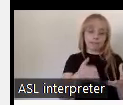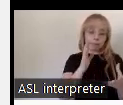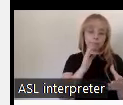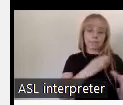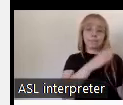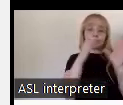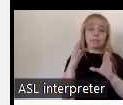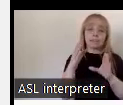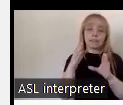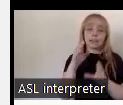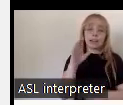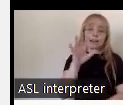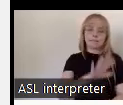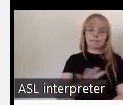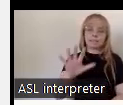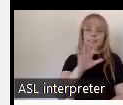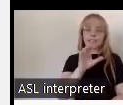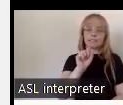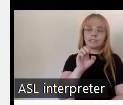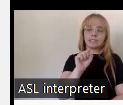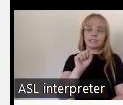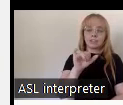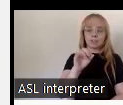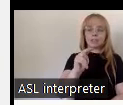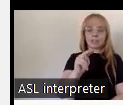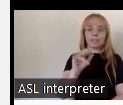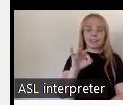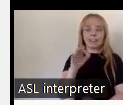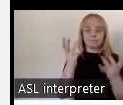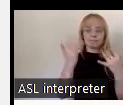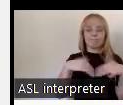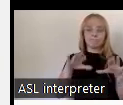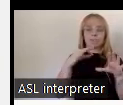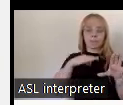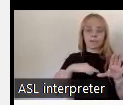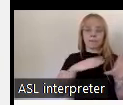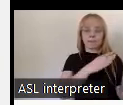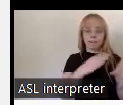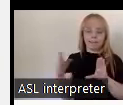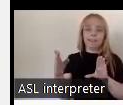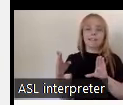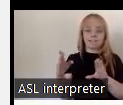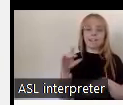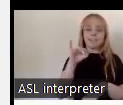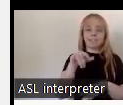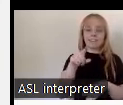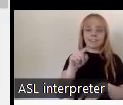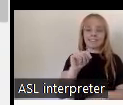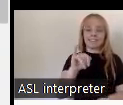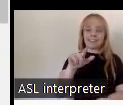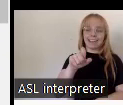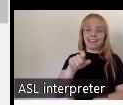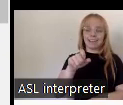Estimator sessions. If you've completed an estimator session as part of benefits planning, that's the tile to explore those